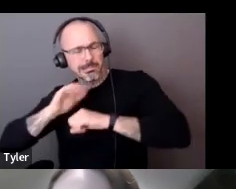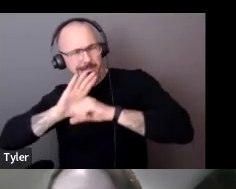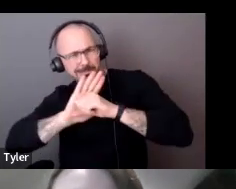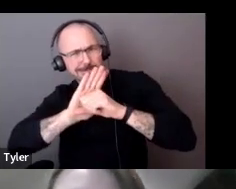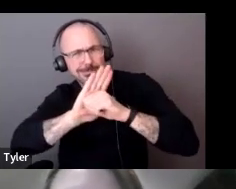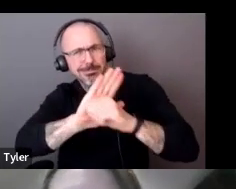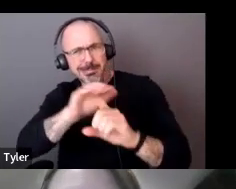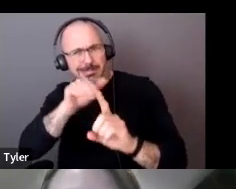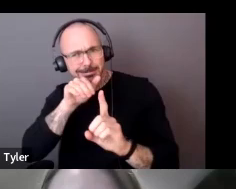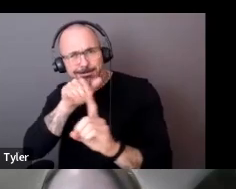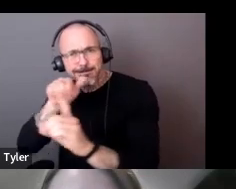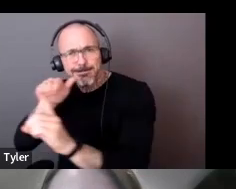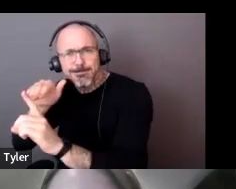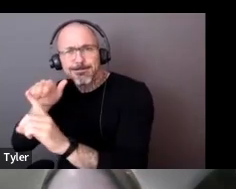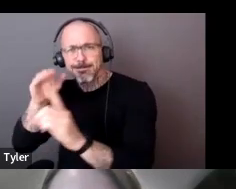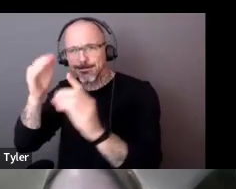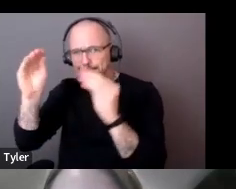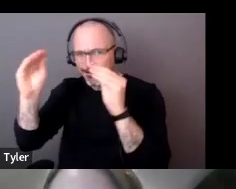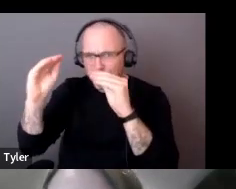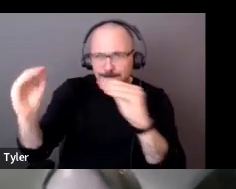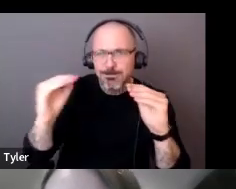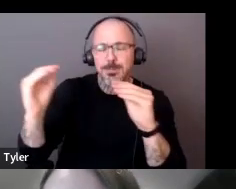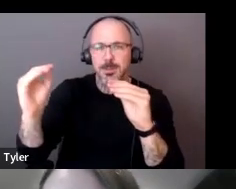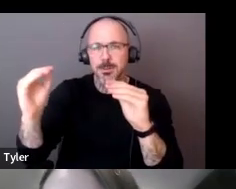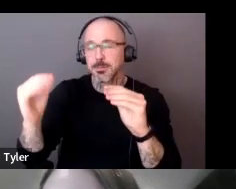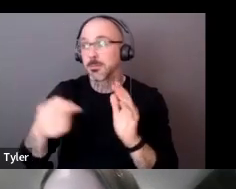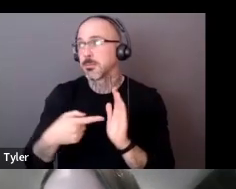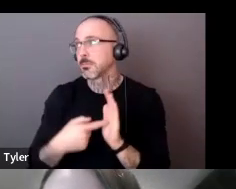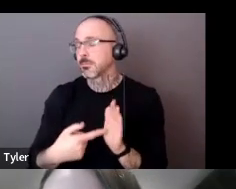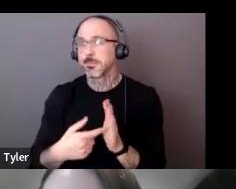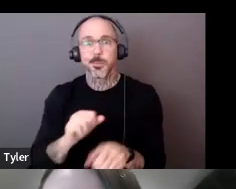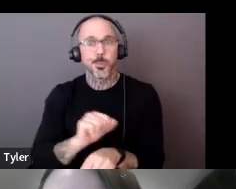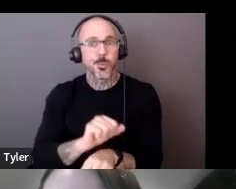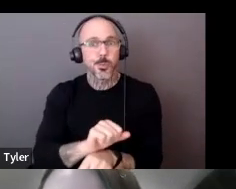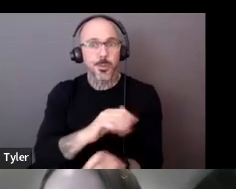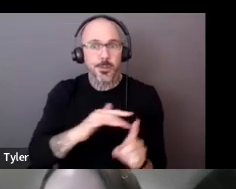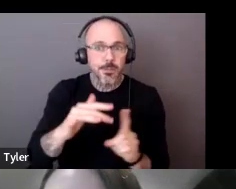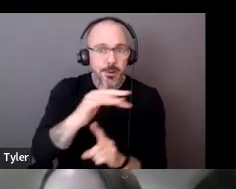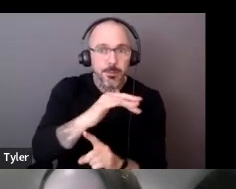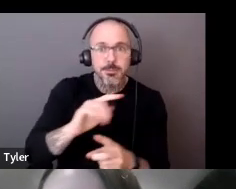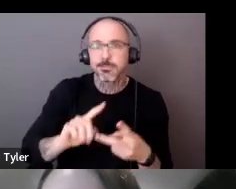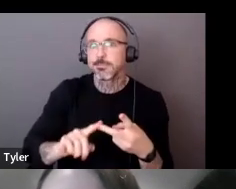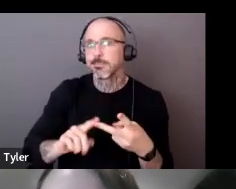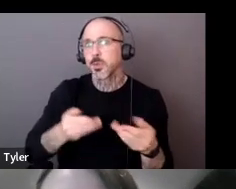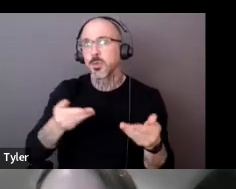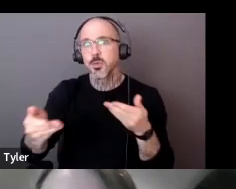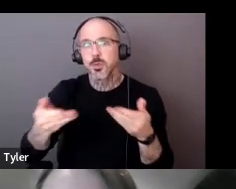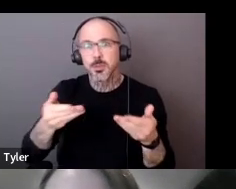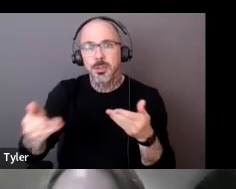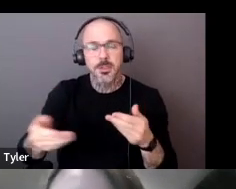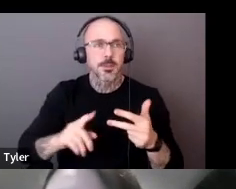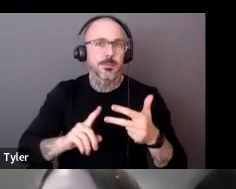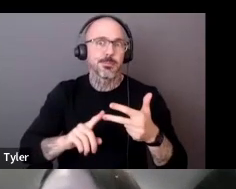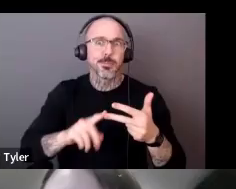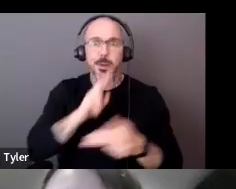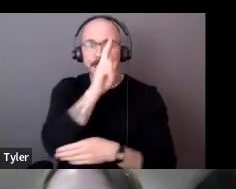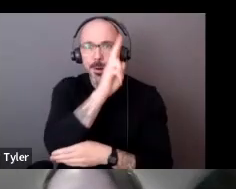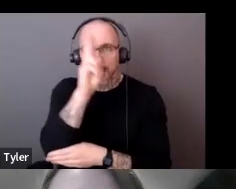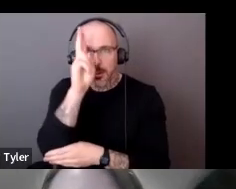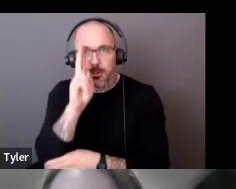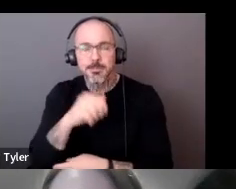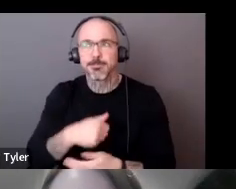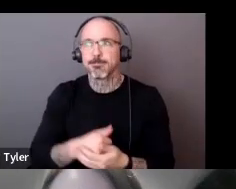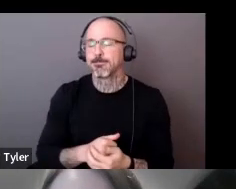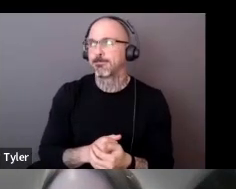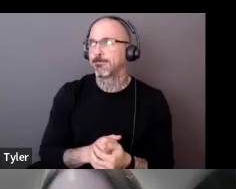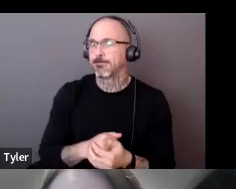workplace, whether it's in service centers, education, hospitals, social services, just to be able